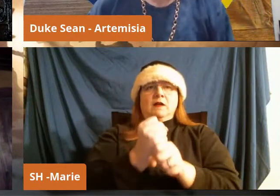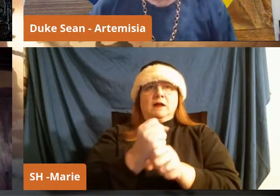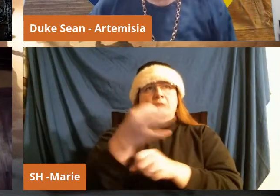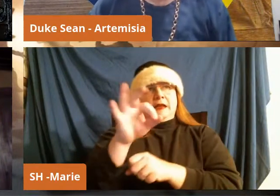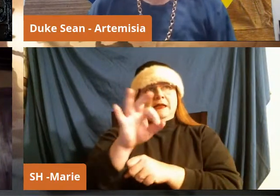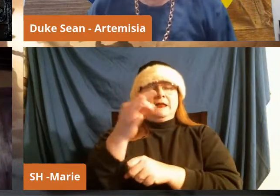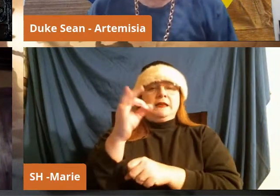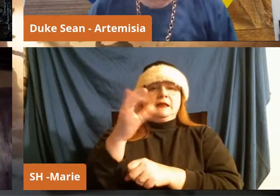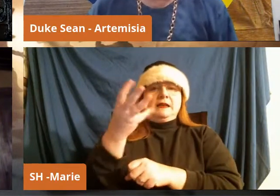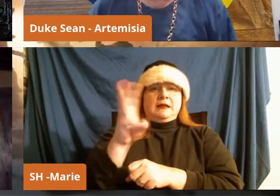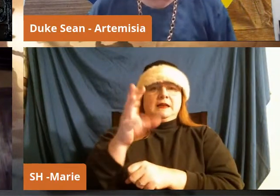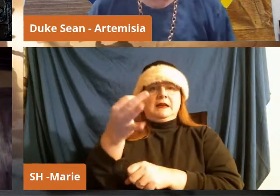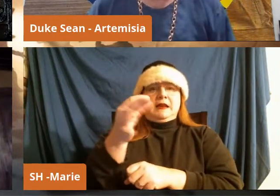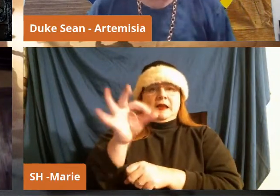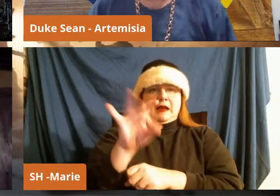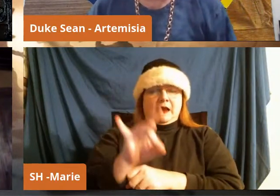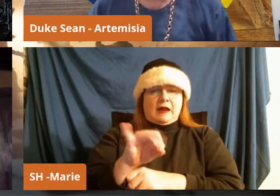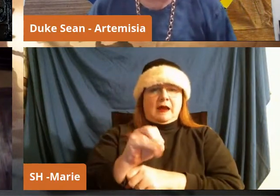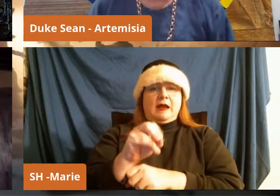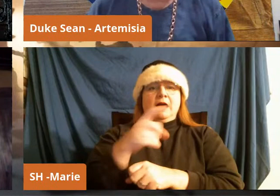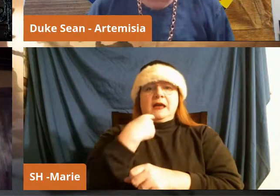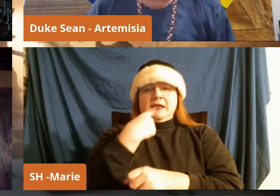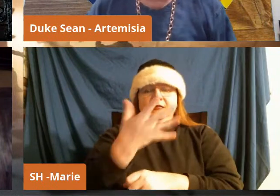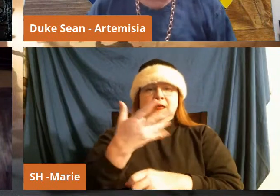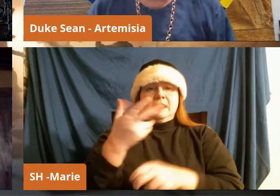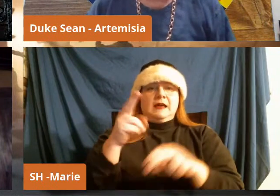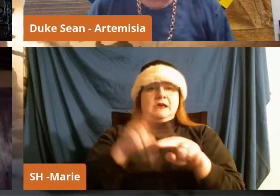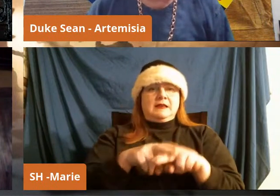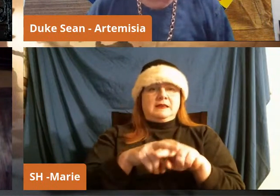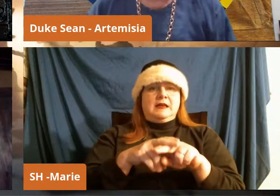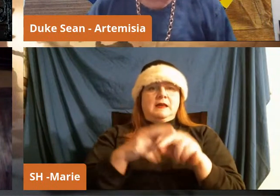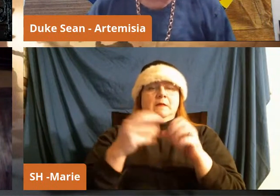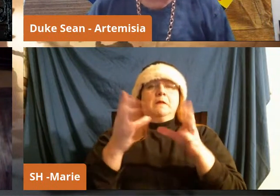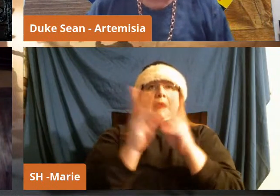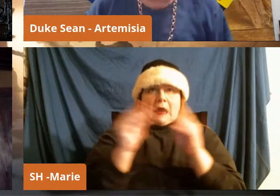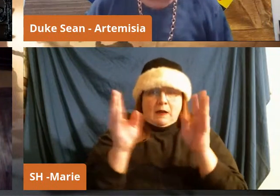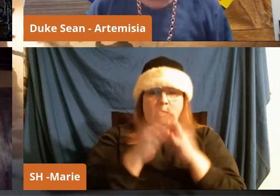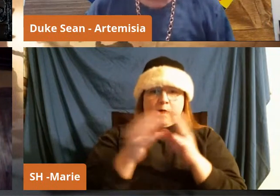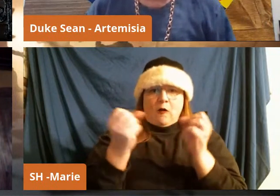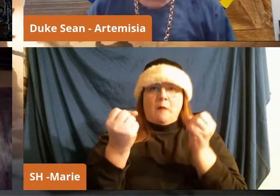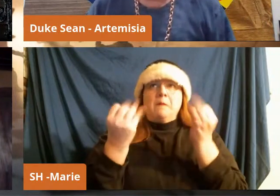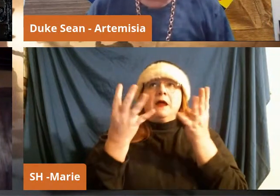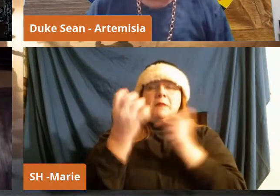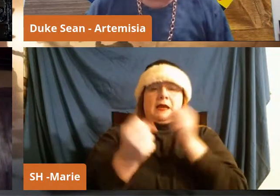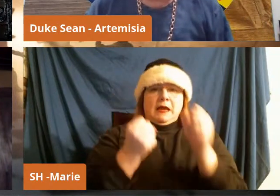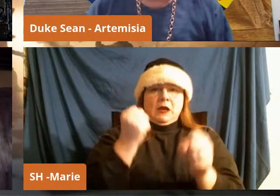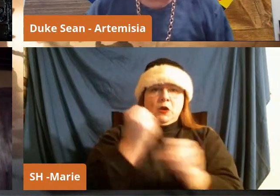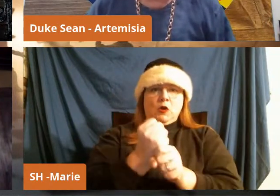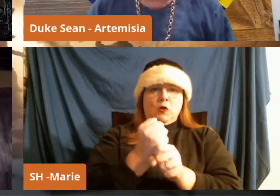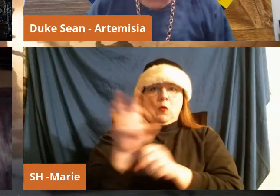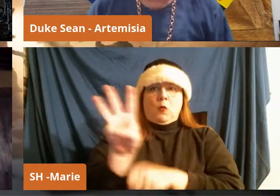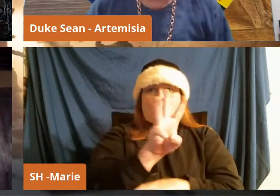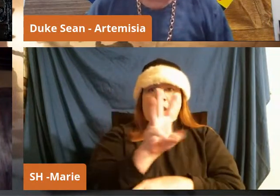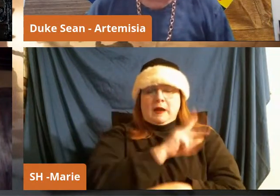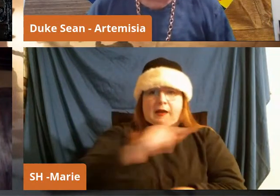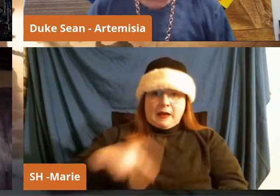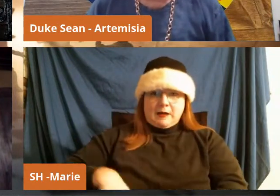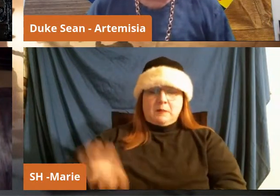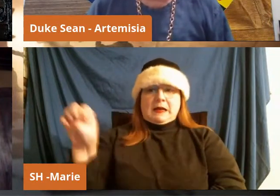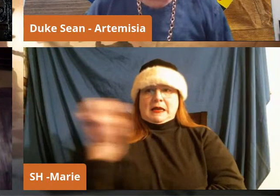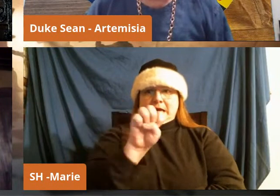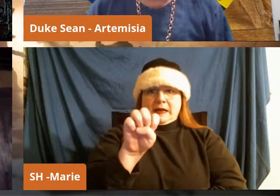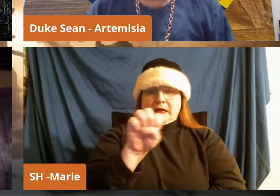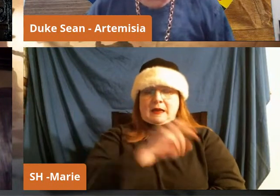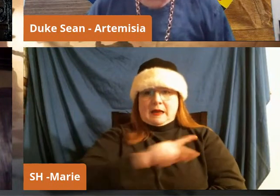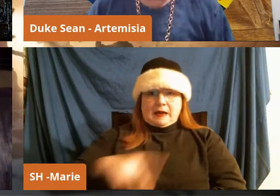mid-1980s. And as Sean said, I've sat in councils for all those years, West Kingdom, East Kingdom, a